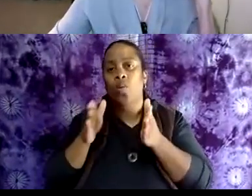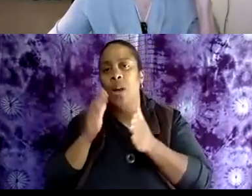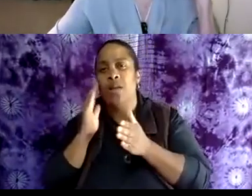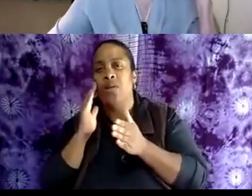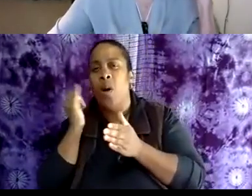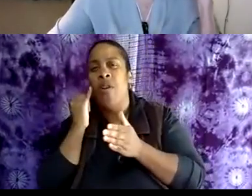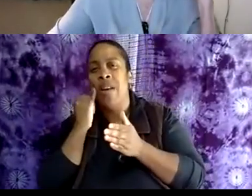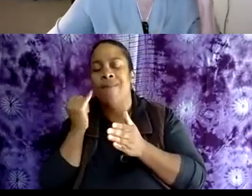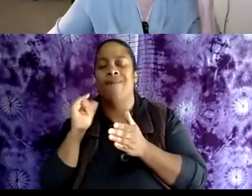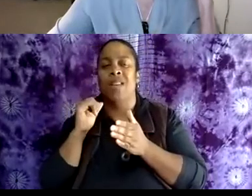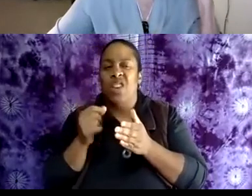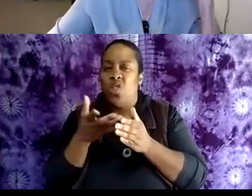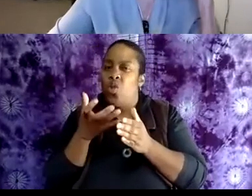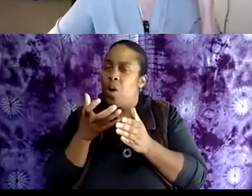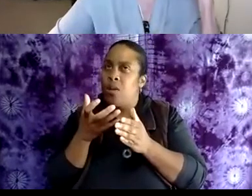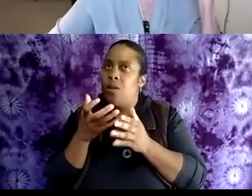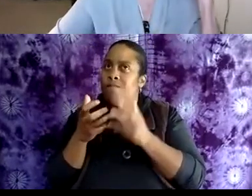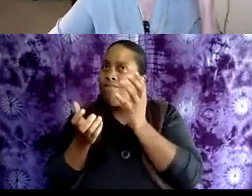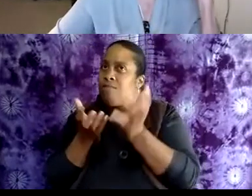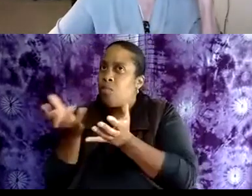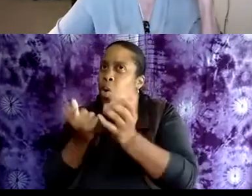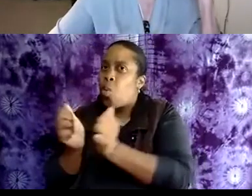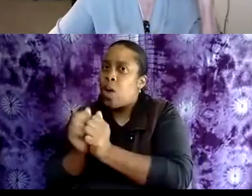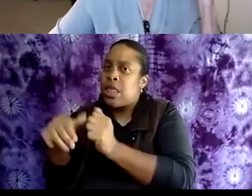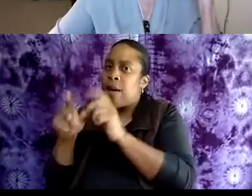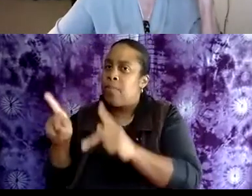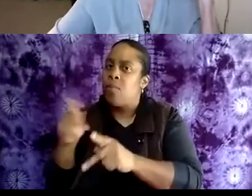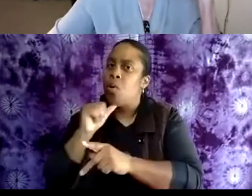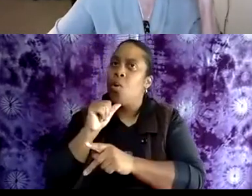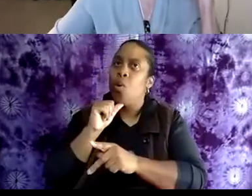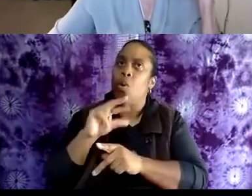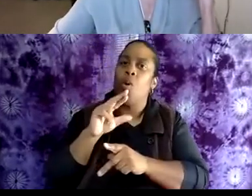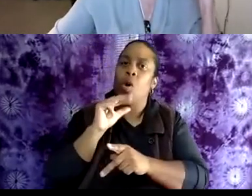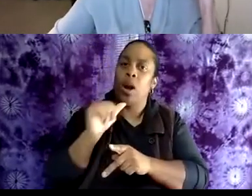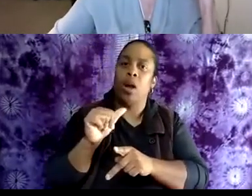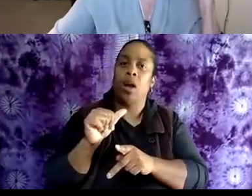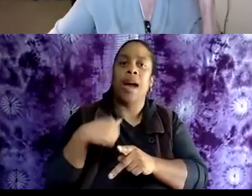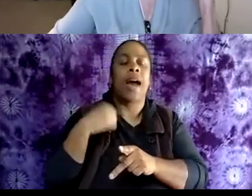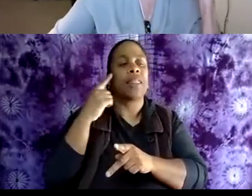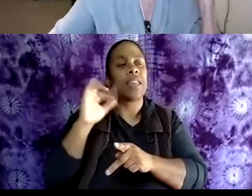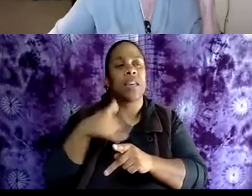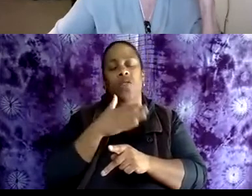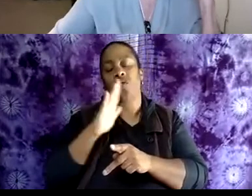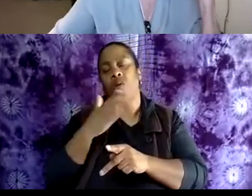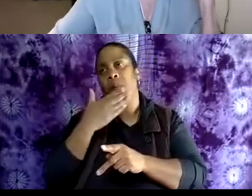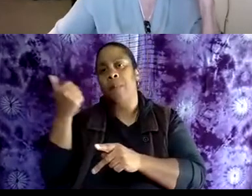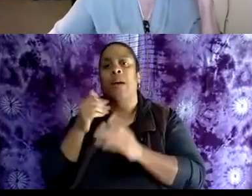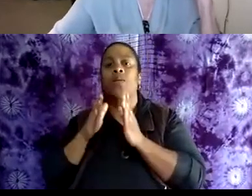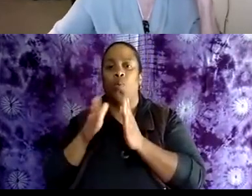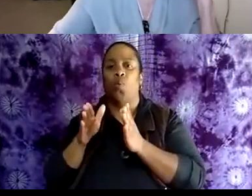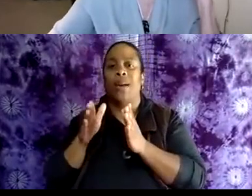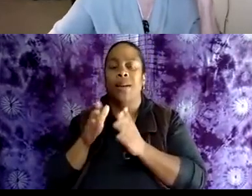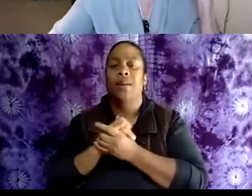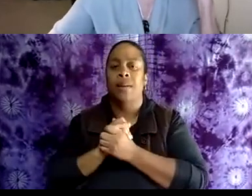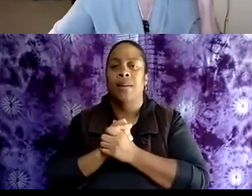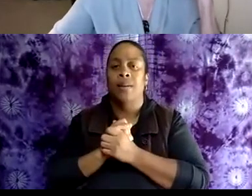to further communicate with or connect with or not. And that's probably your best, potentially your best